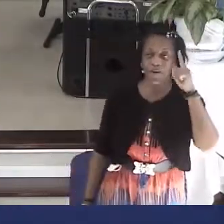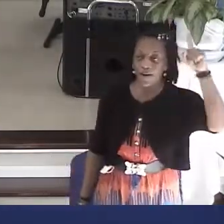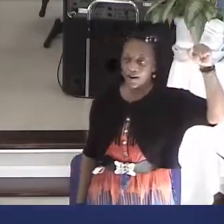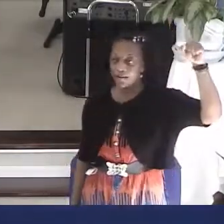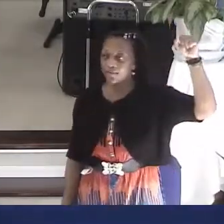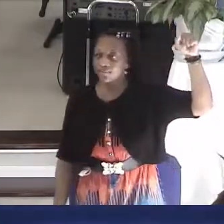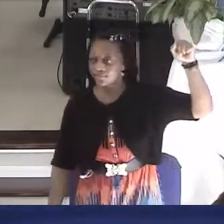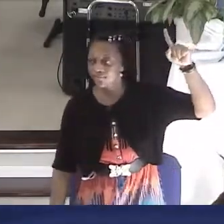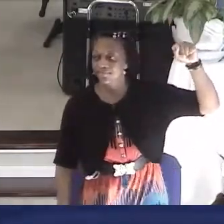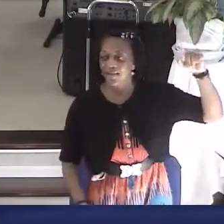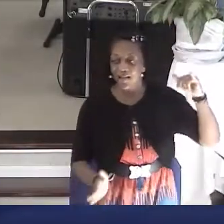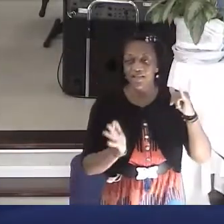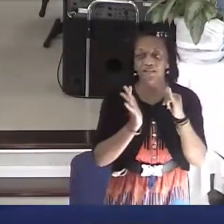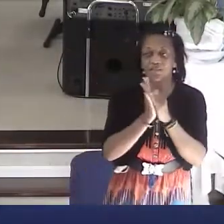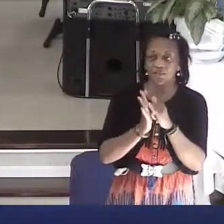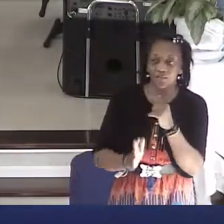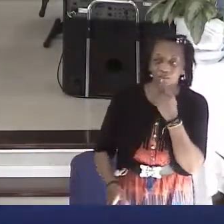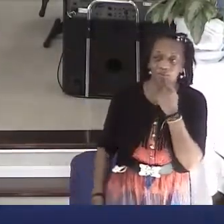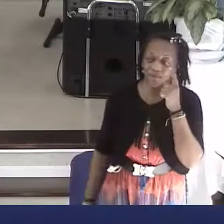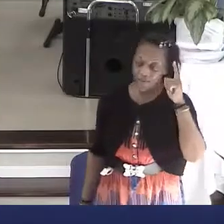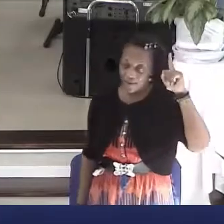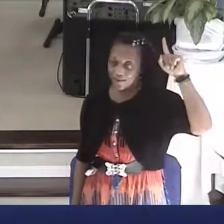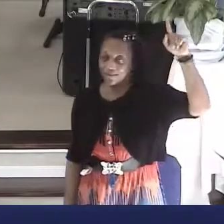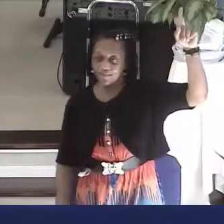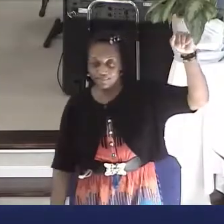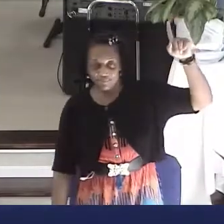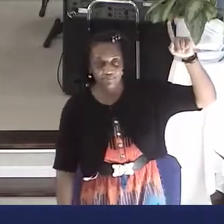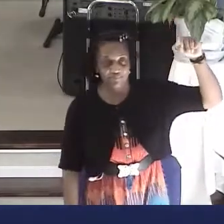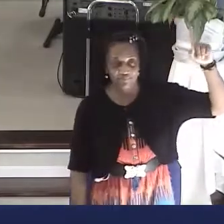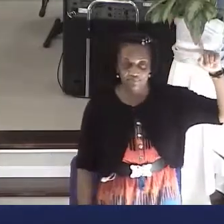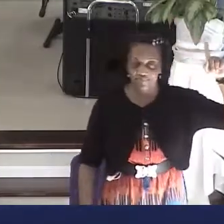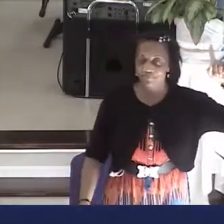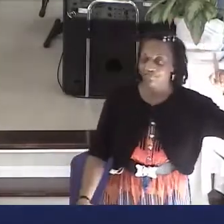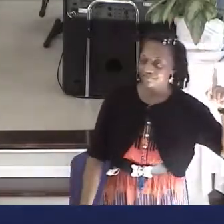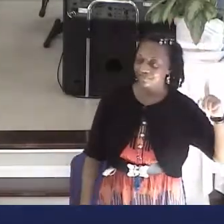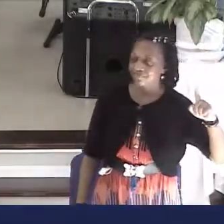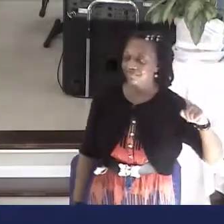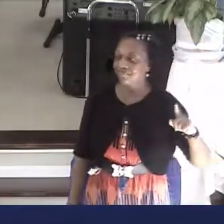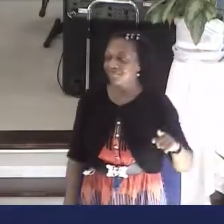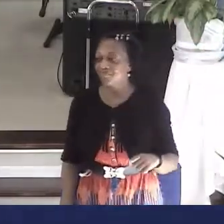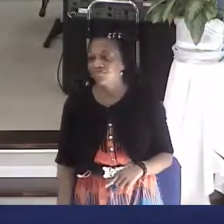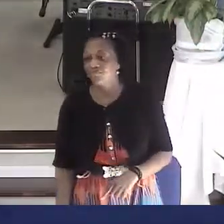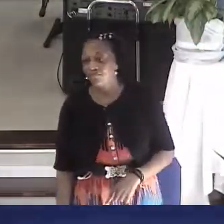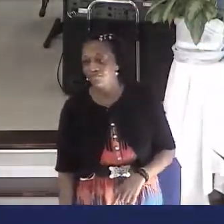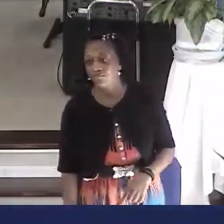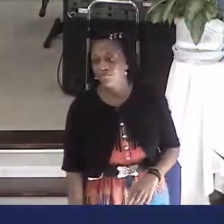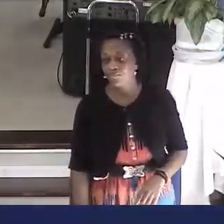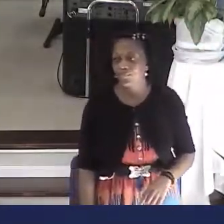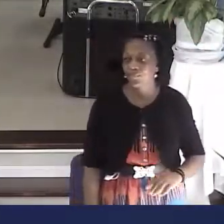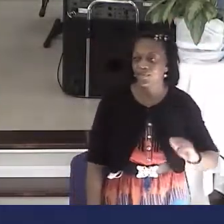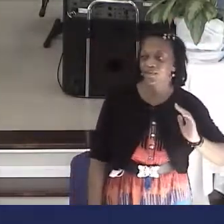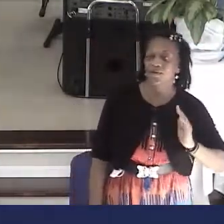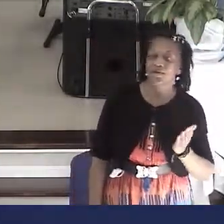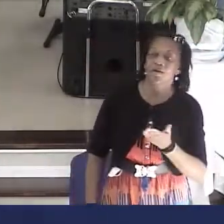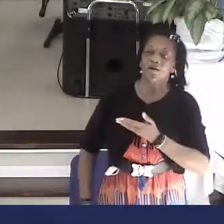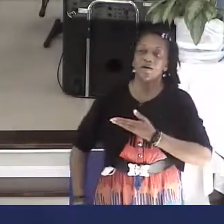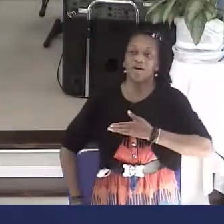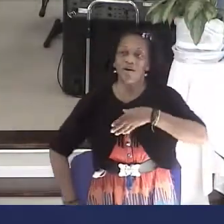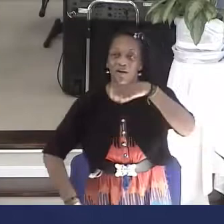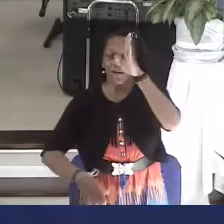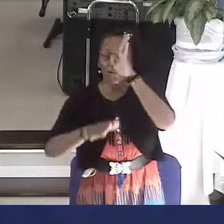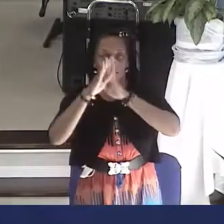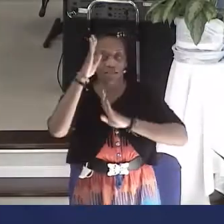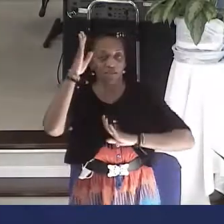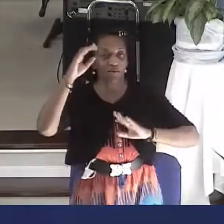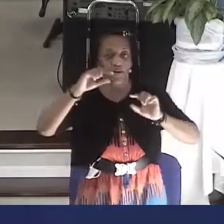you are. That's who you are. Hallelujah. Our God is greater,